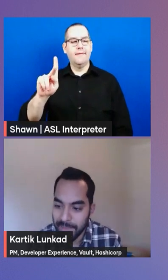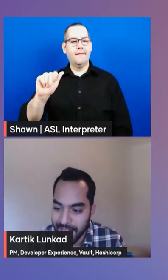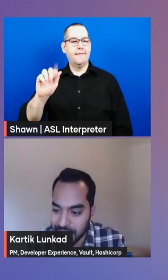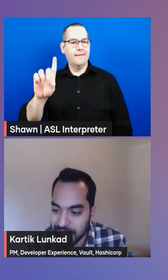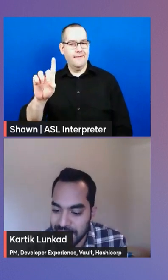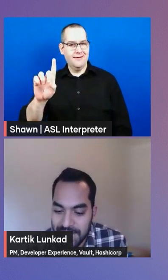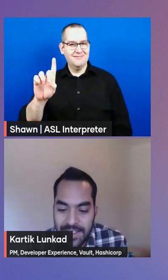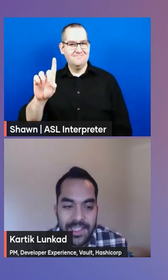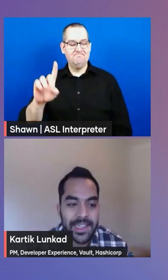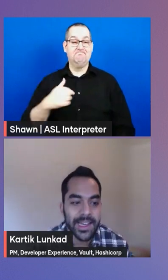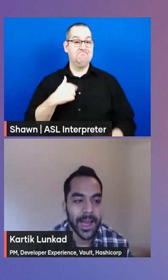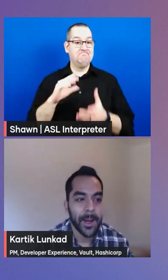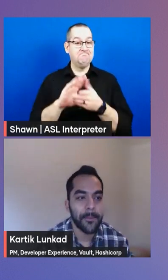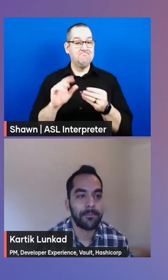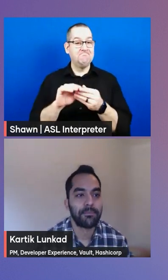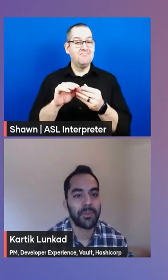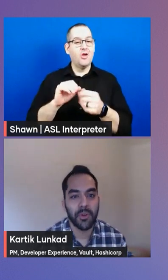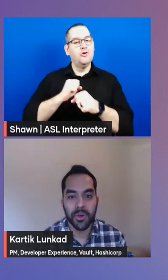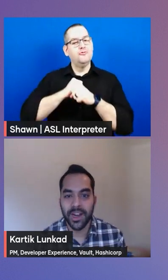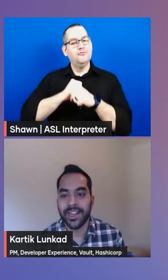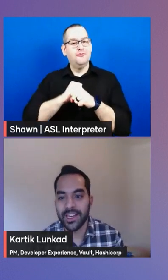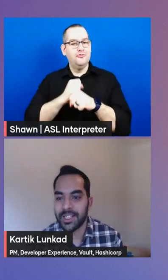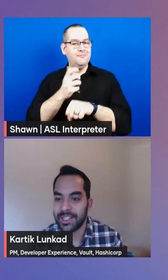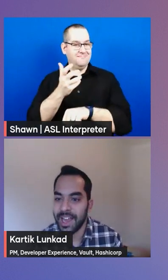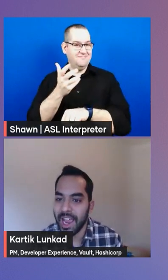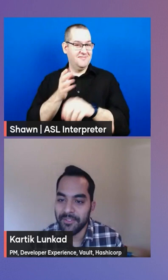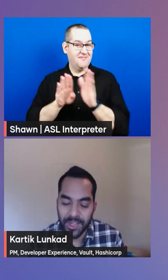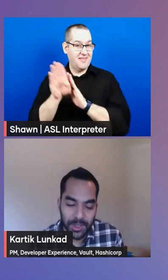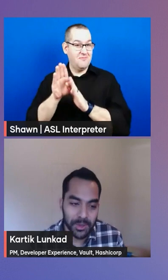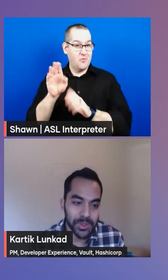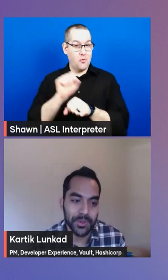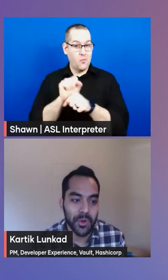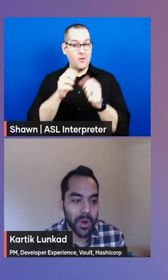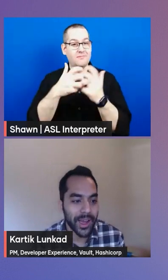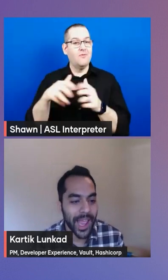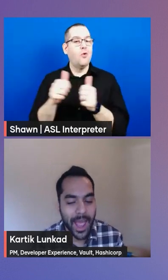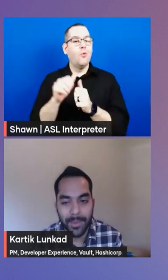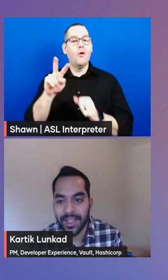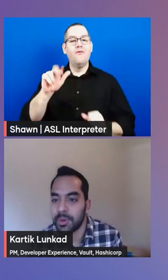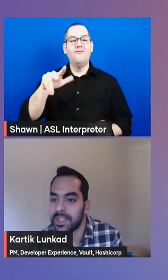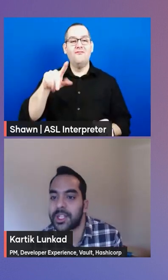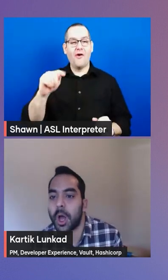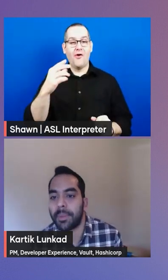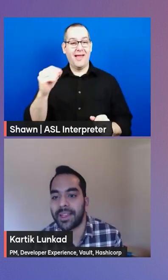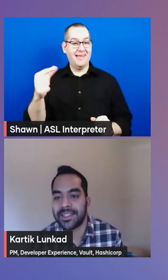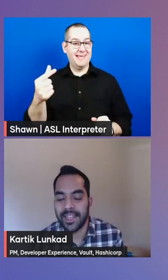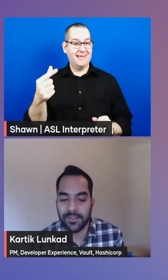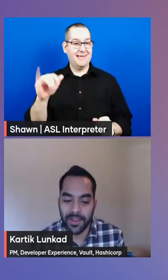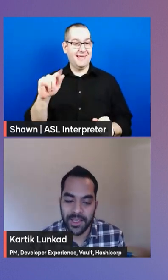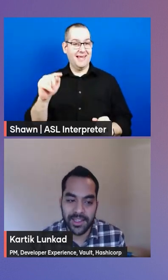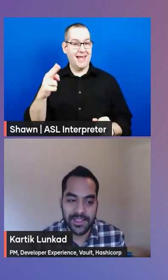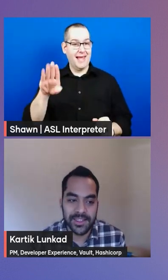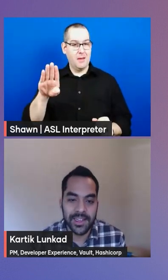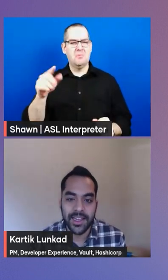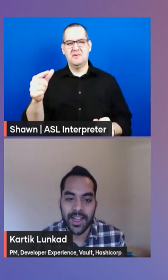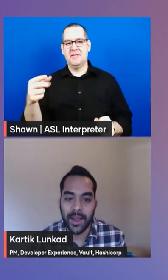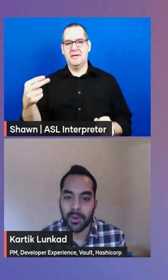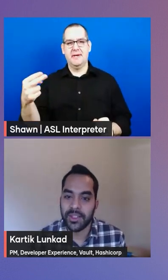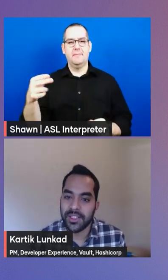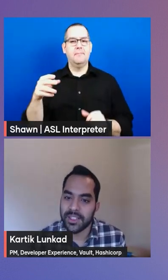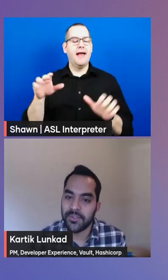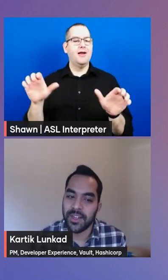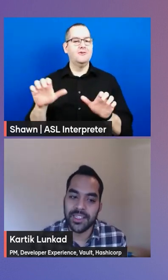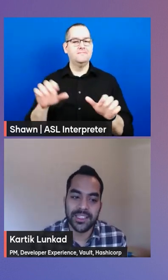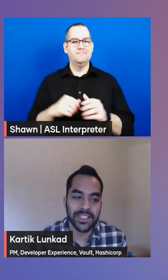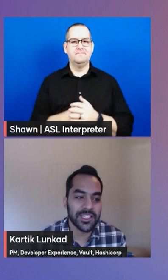and GitHub Actions. Before I kind of dive into sort of who I am and what the topic itself is, I